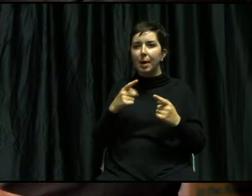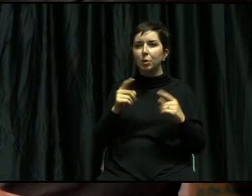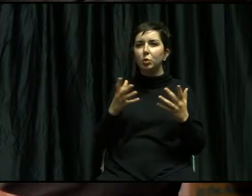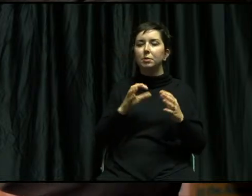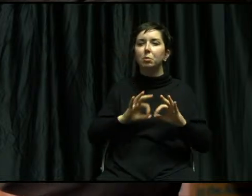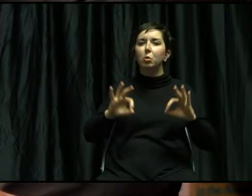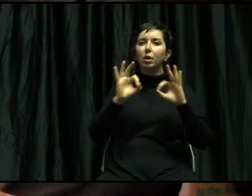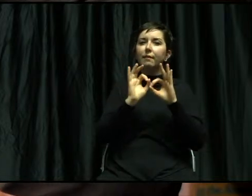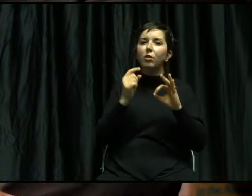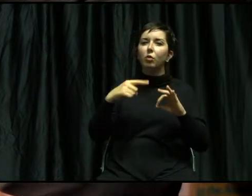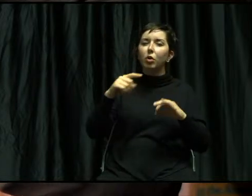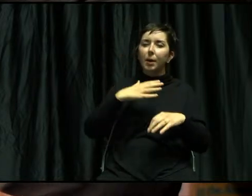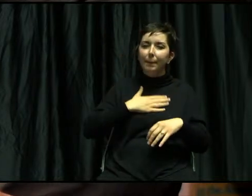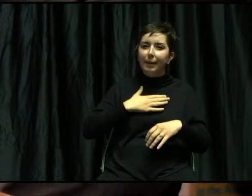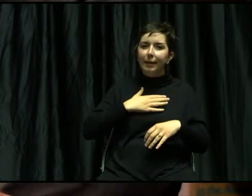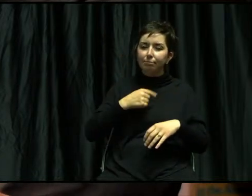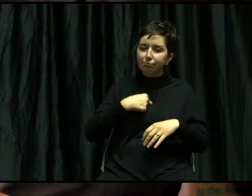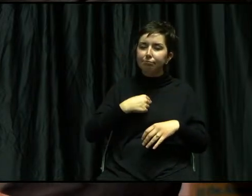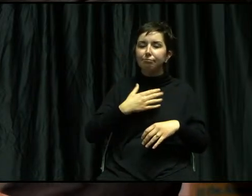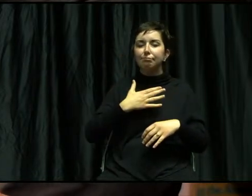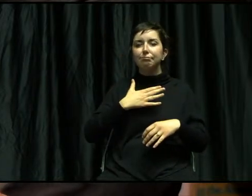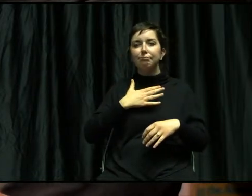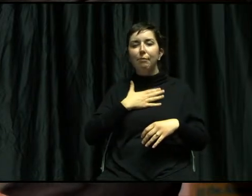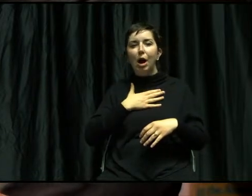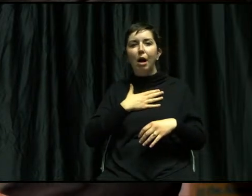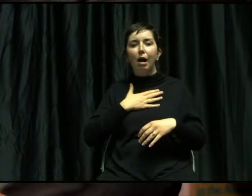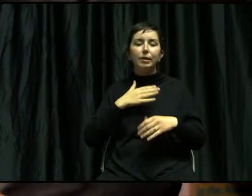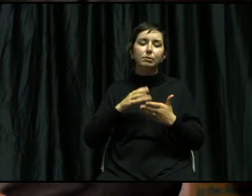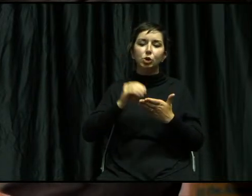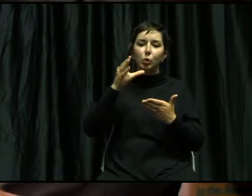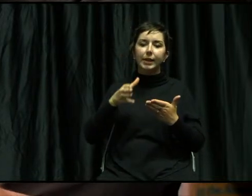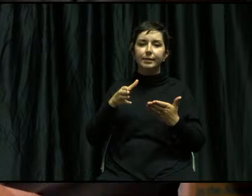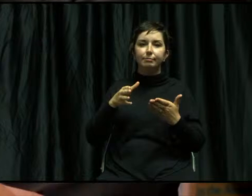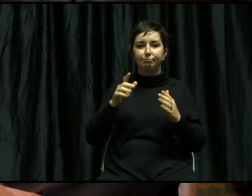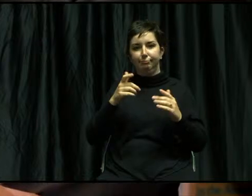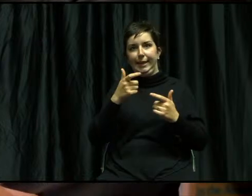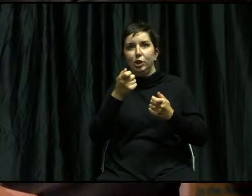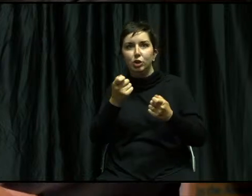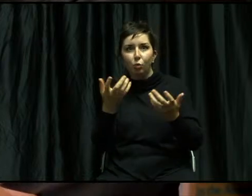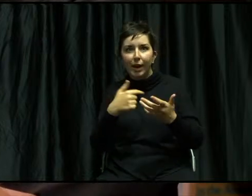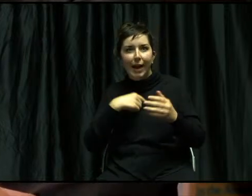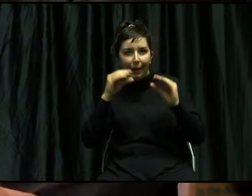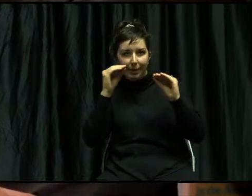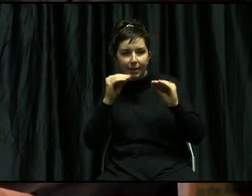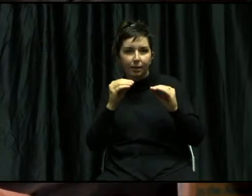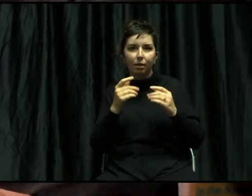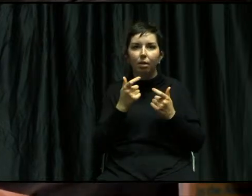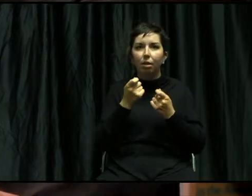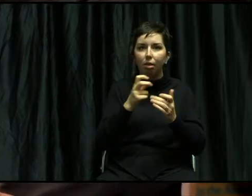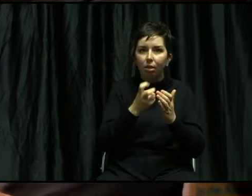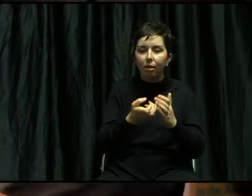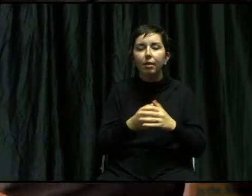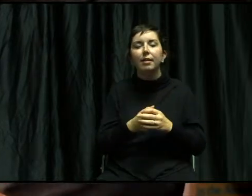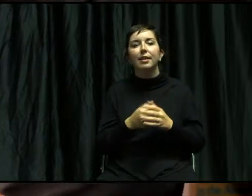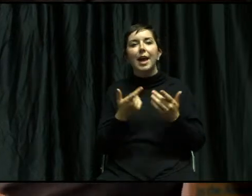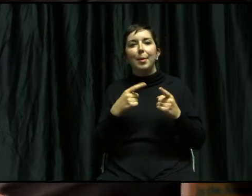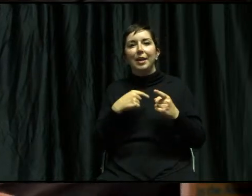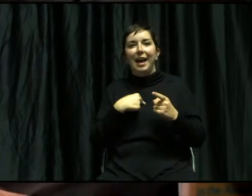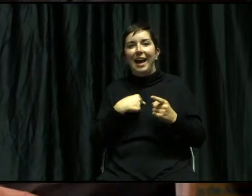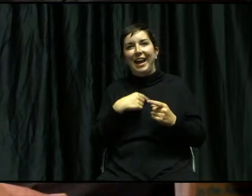me is that my students are interested in what I'm telling them. And so I've worked really hard not to be